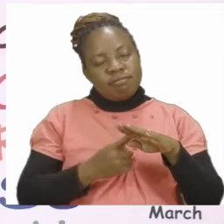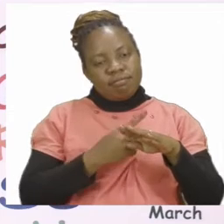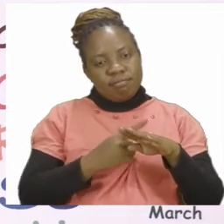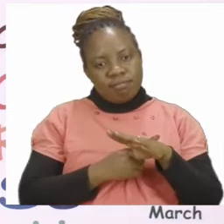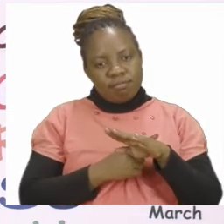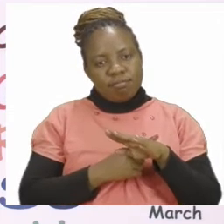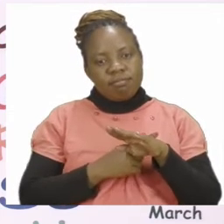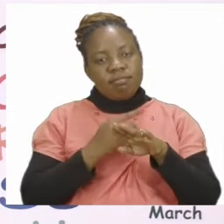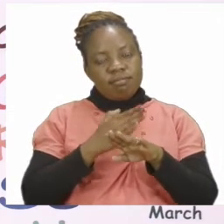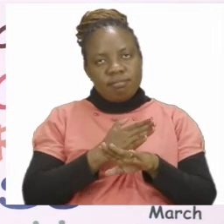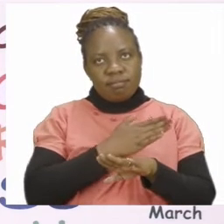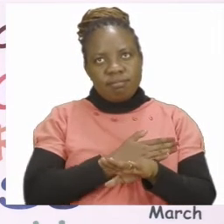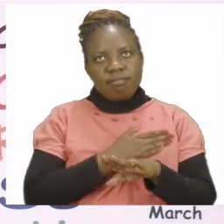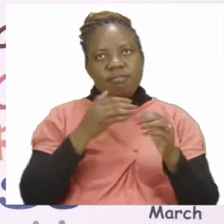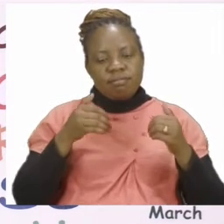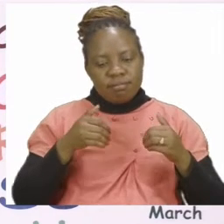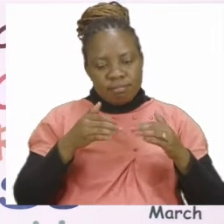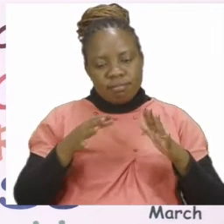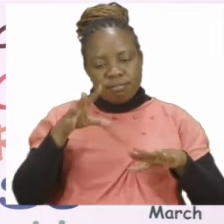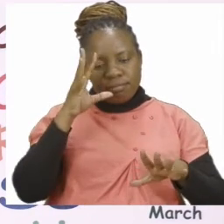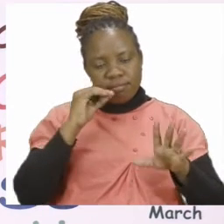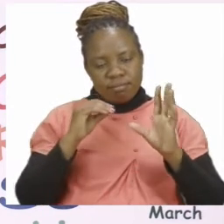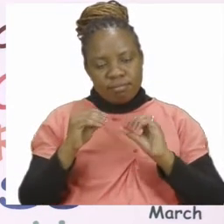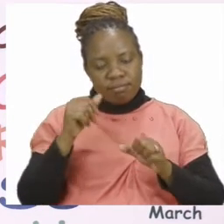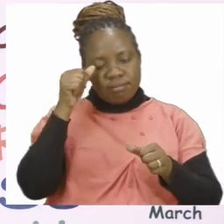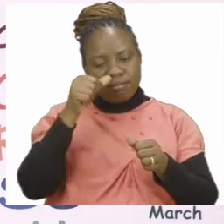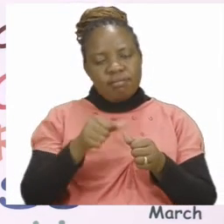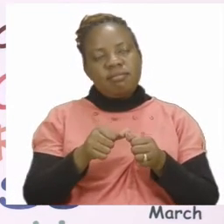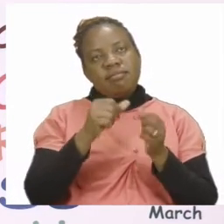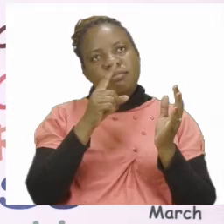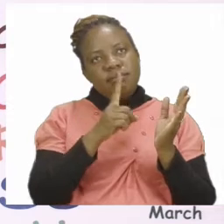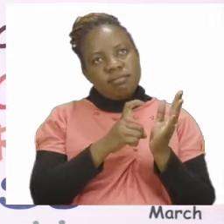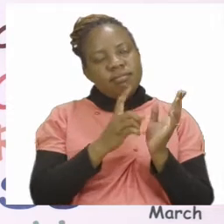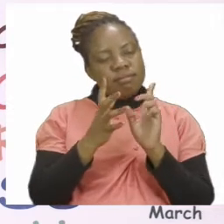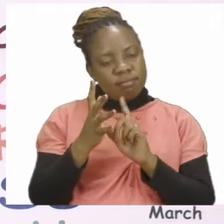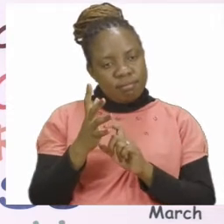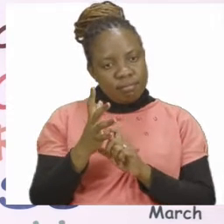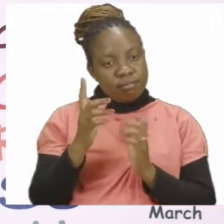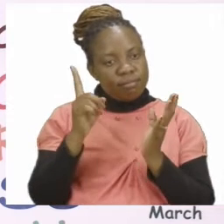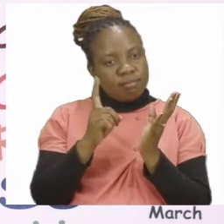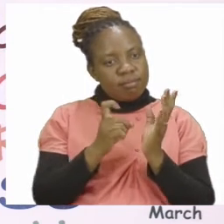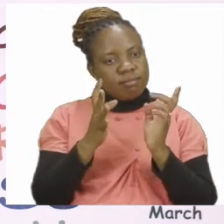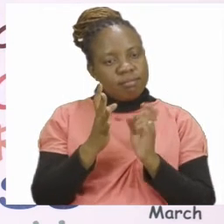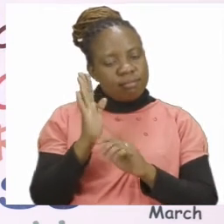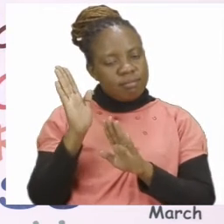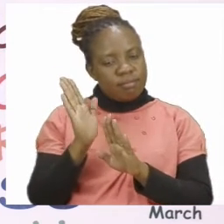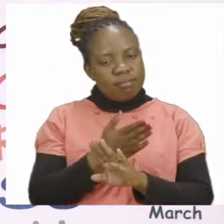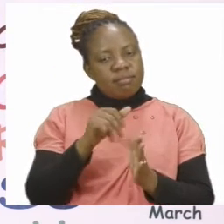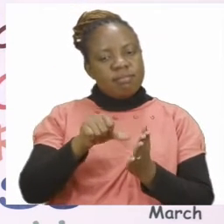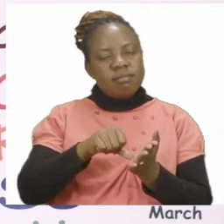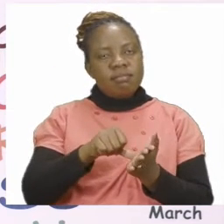sanitize. Remember, everyone, sanitizing keeps all the nasty germs away, so